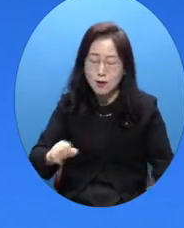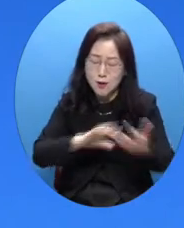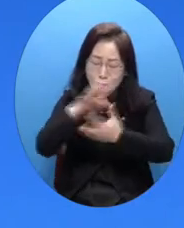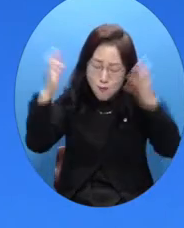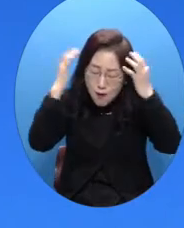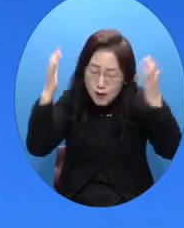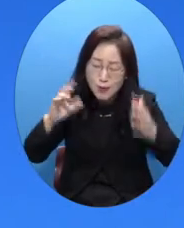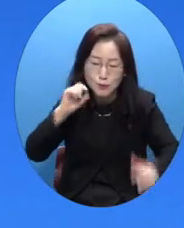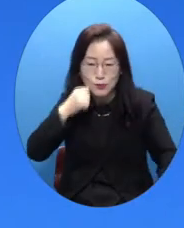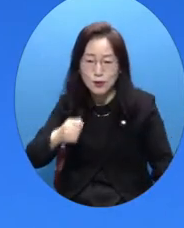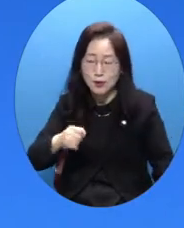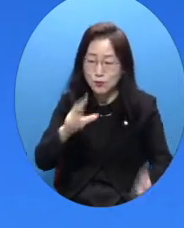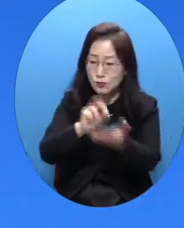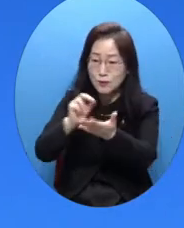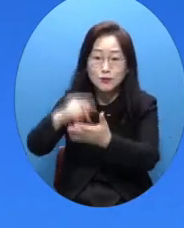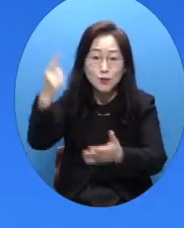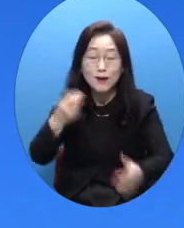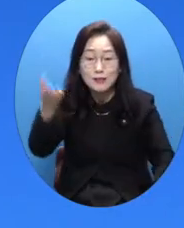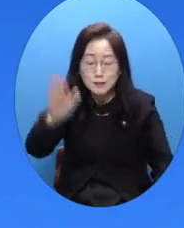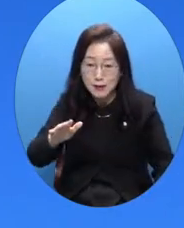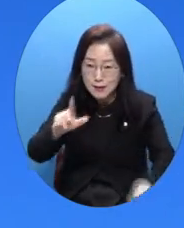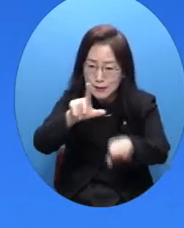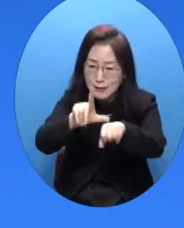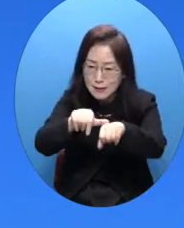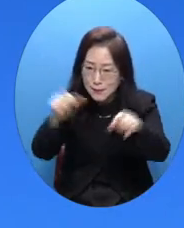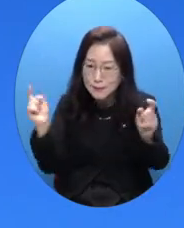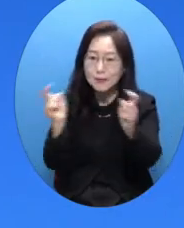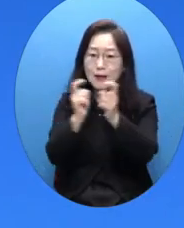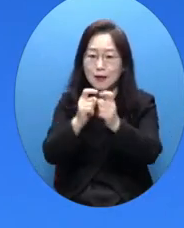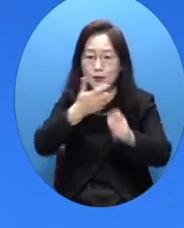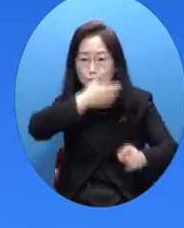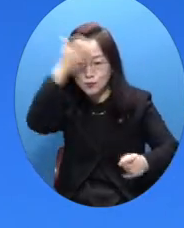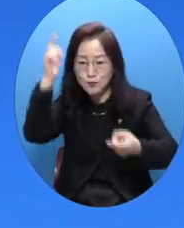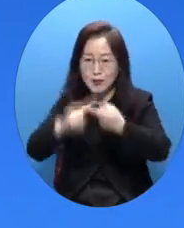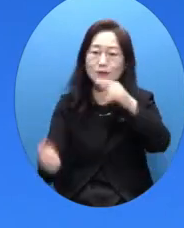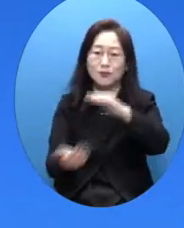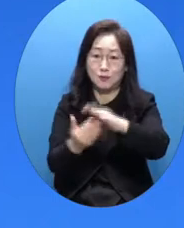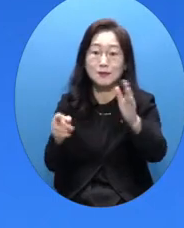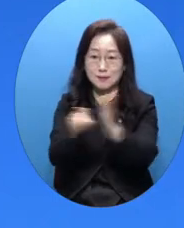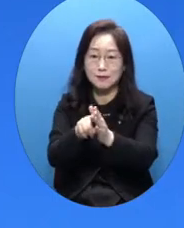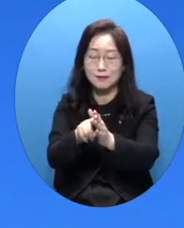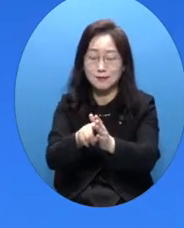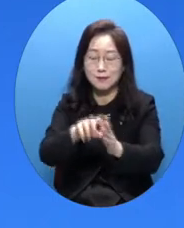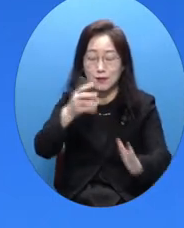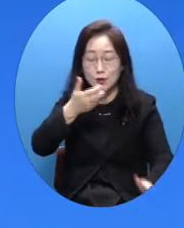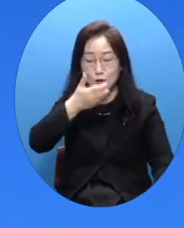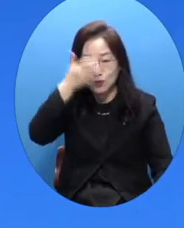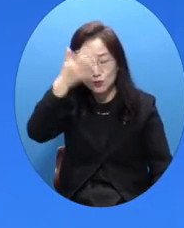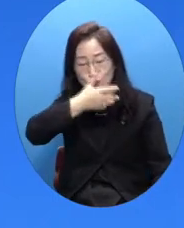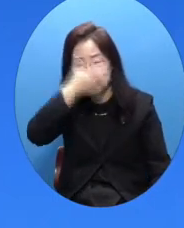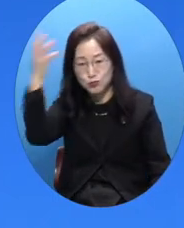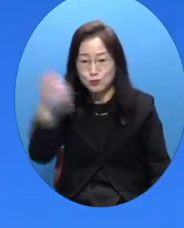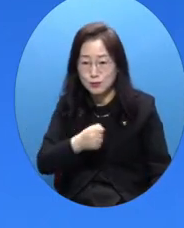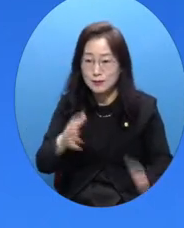even we go through difficulties and trials in the time of God germ will become true